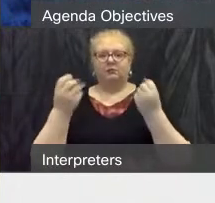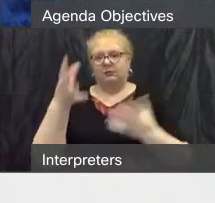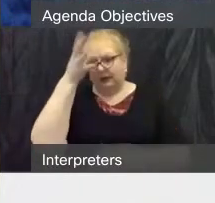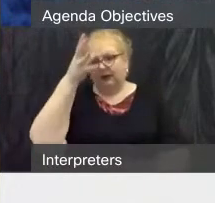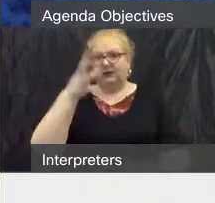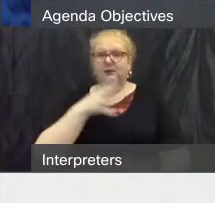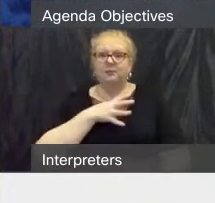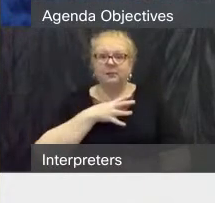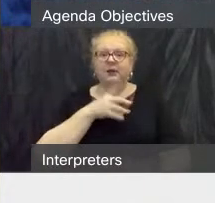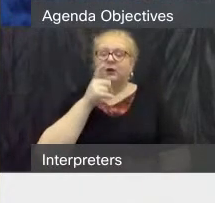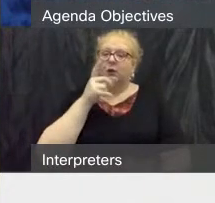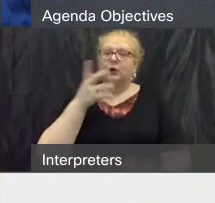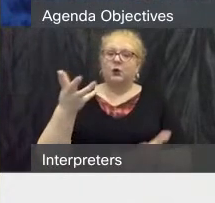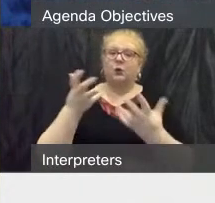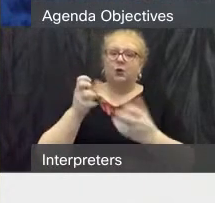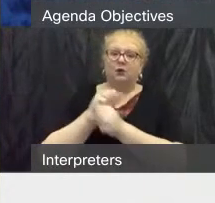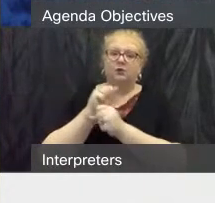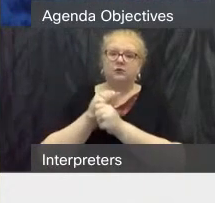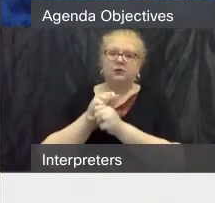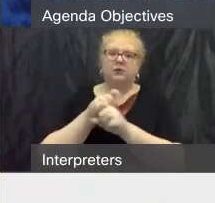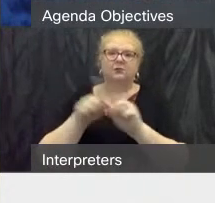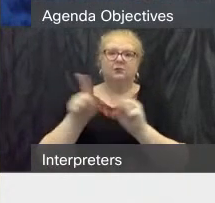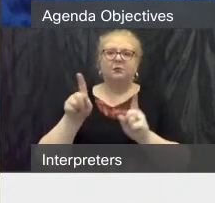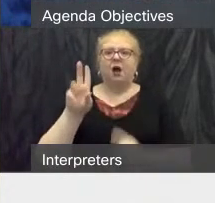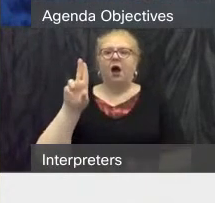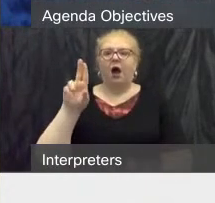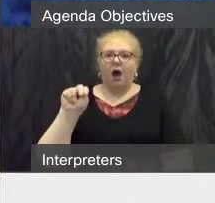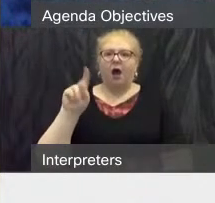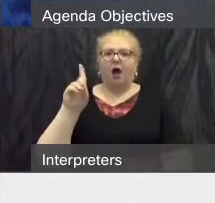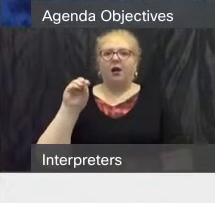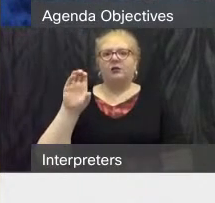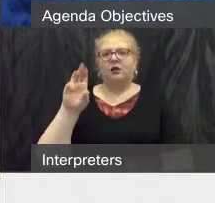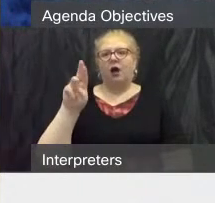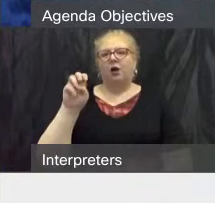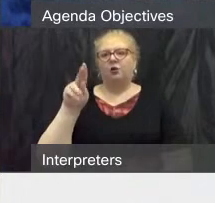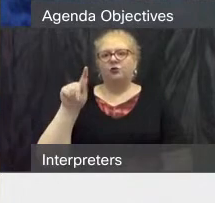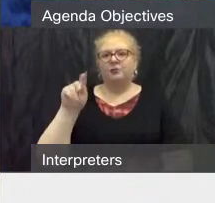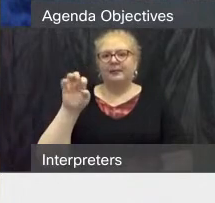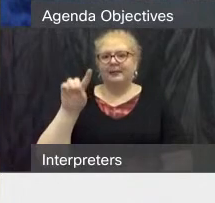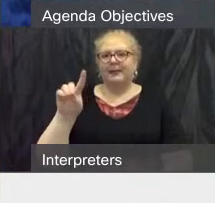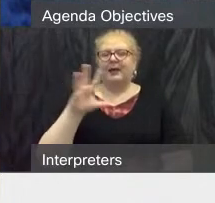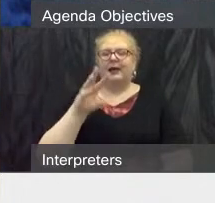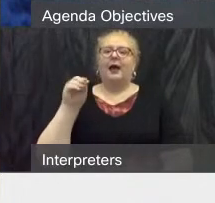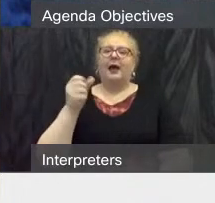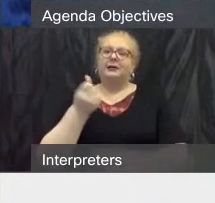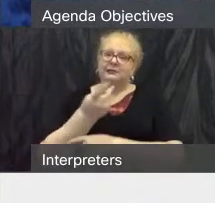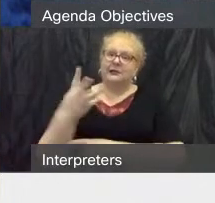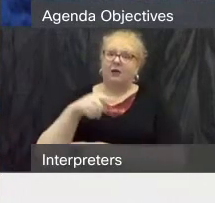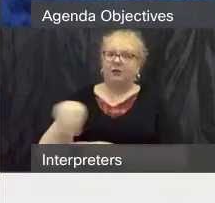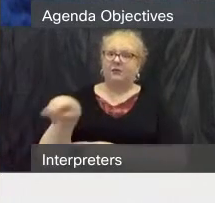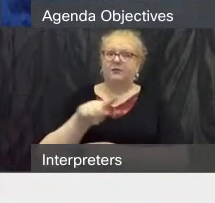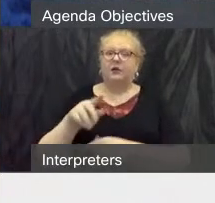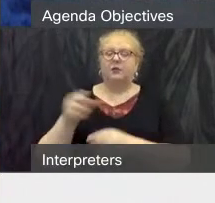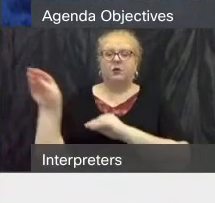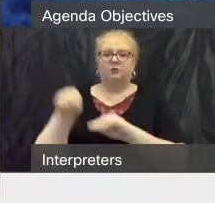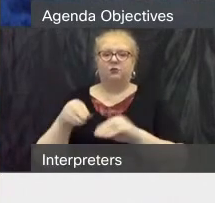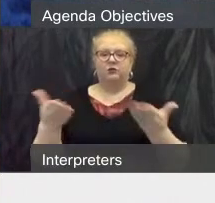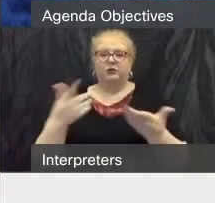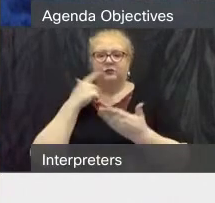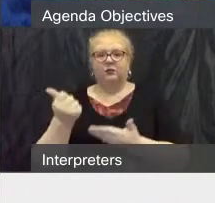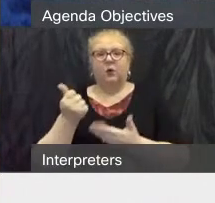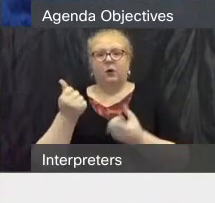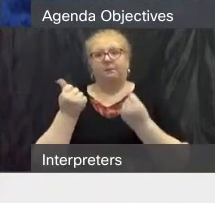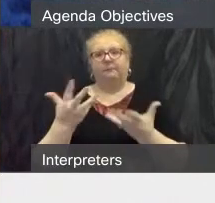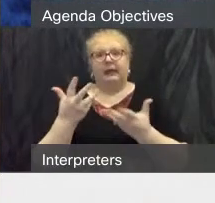they are undocumented. But several of them have lived here for a number of years. And so I was trying to think if there was a way that